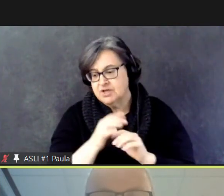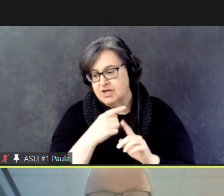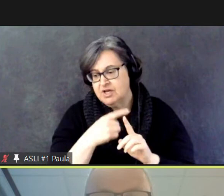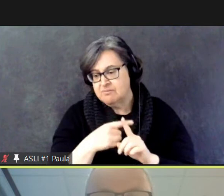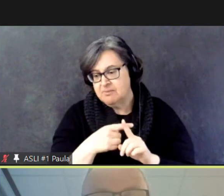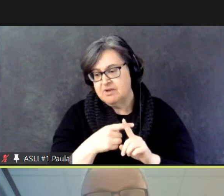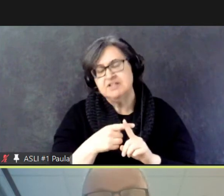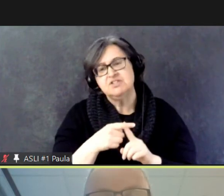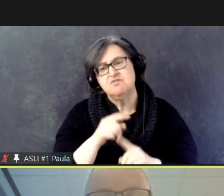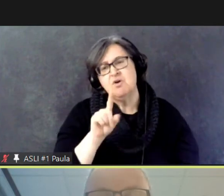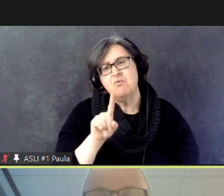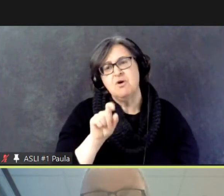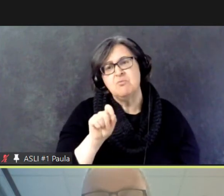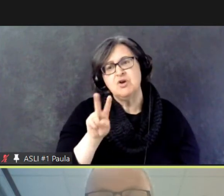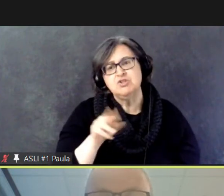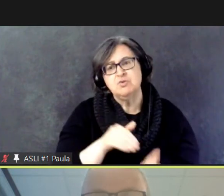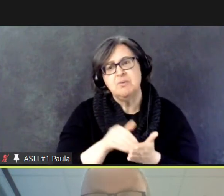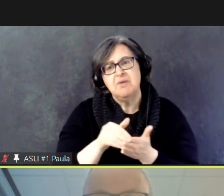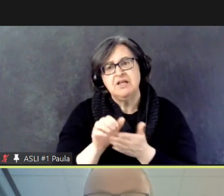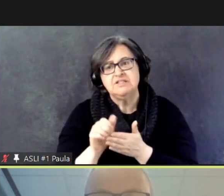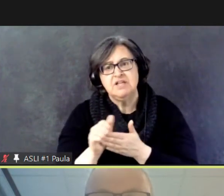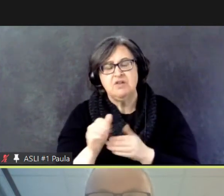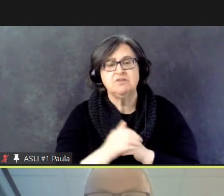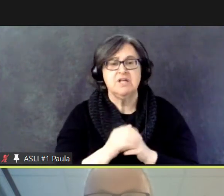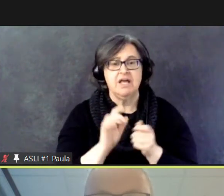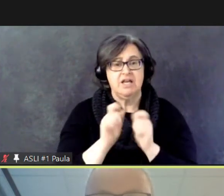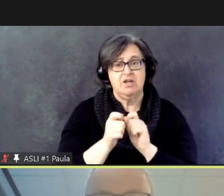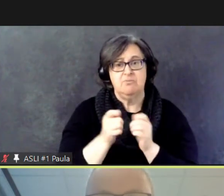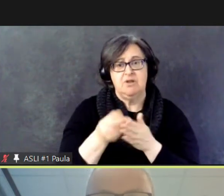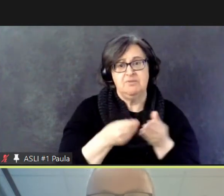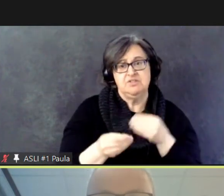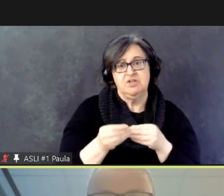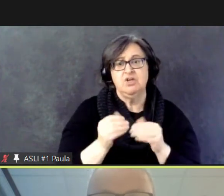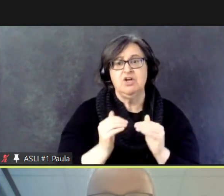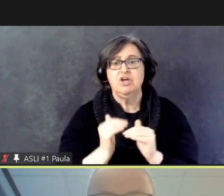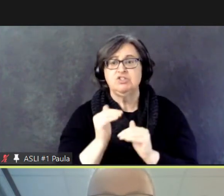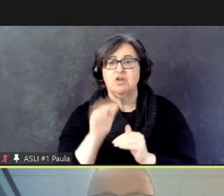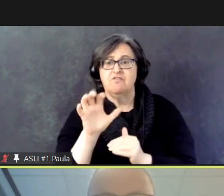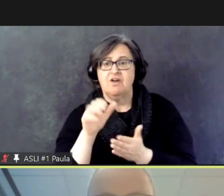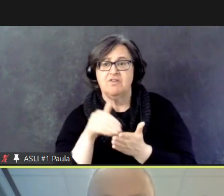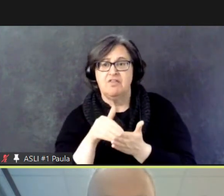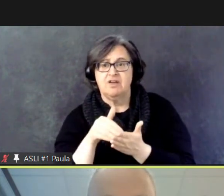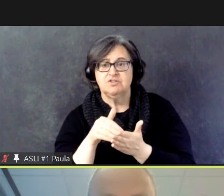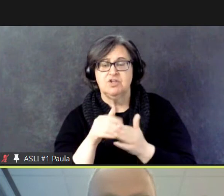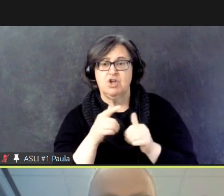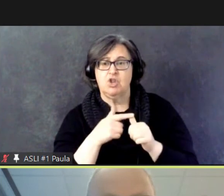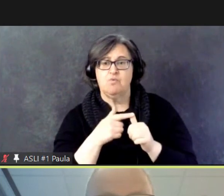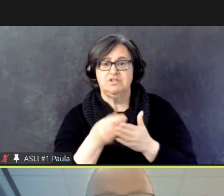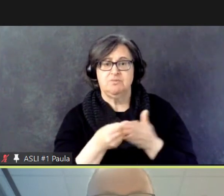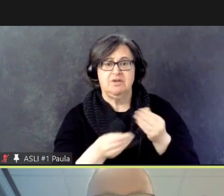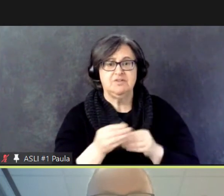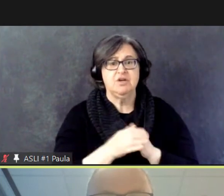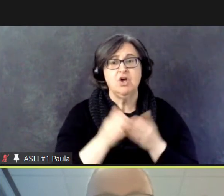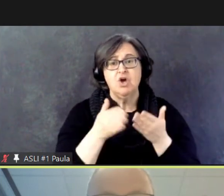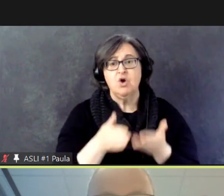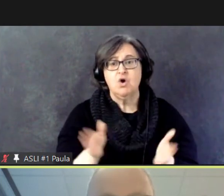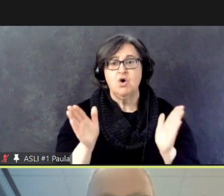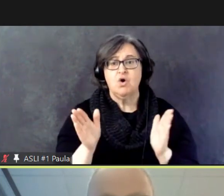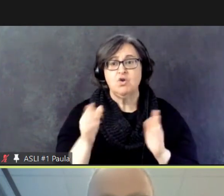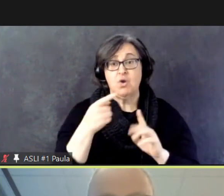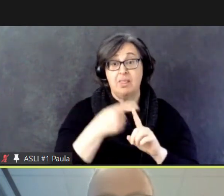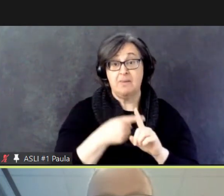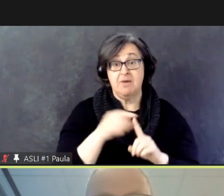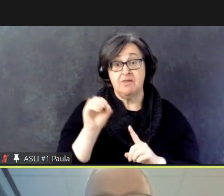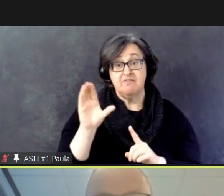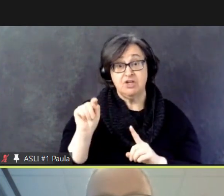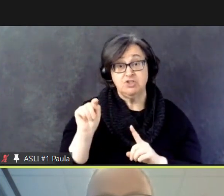by almost $1.2 million on the amended budget basis and a little over $500,000 on the original budget. So overall, for the month of